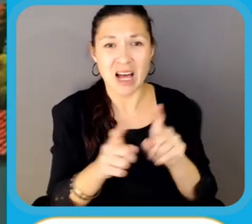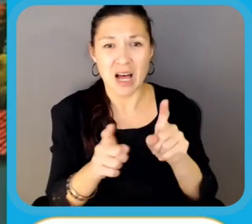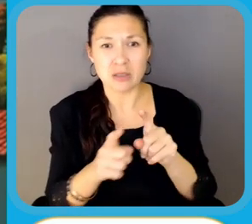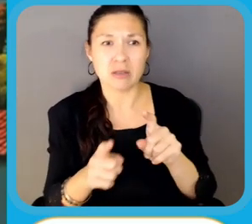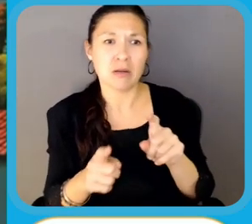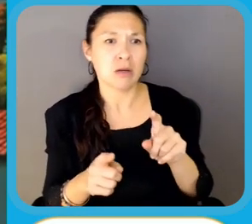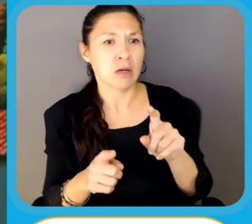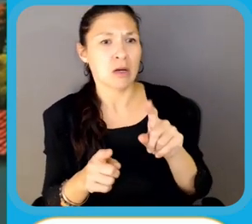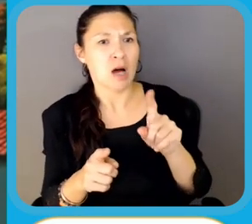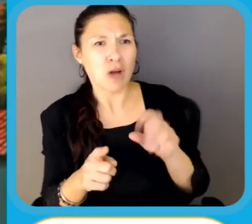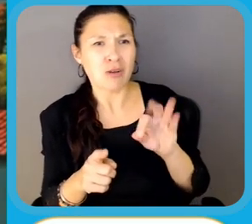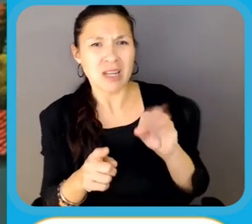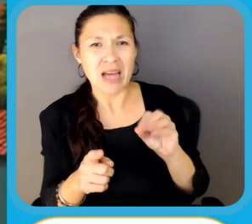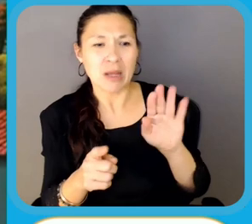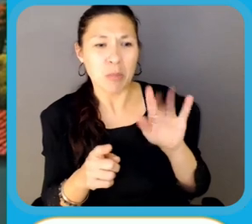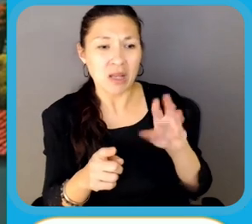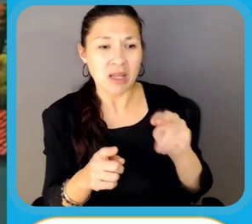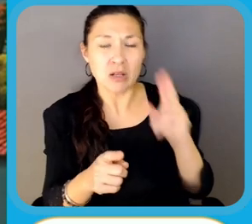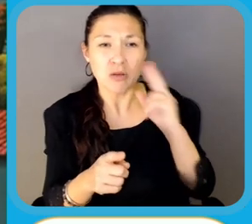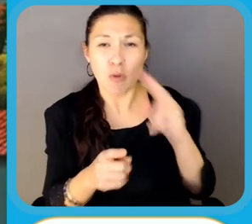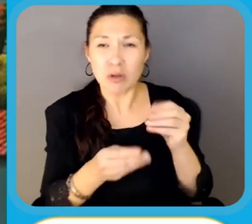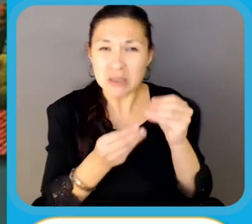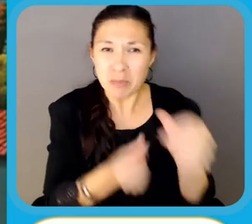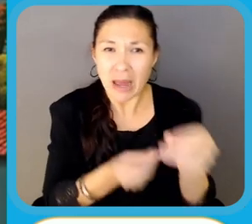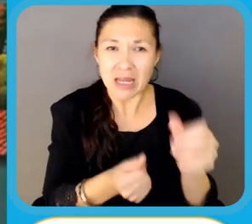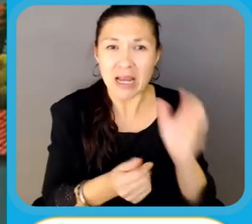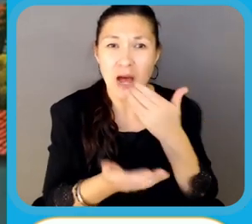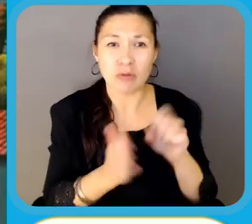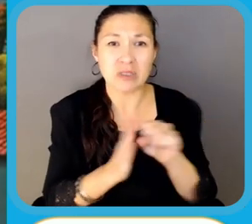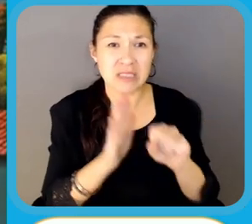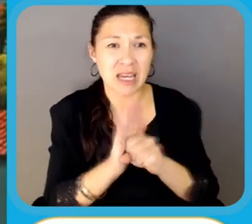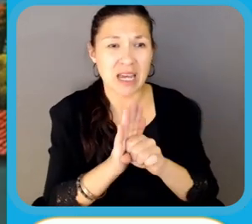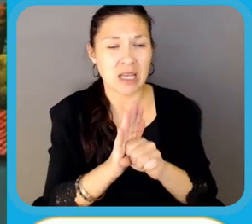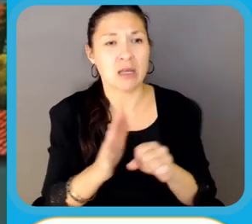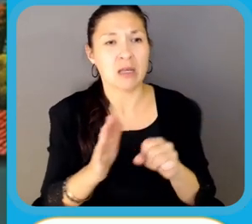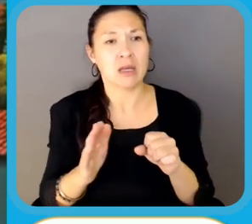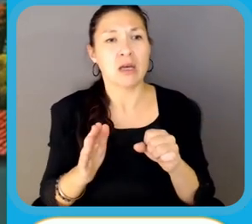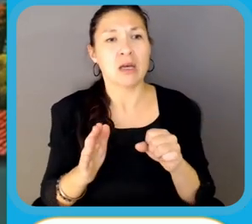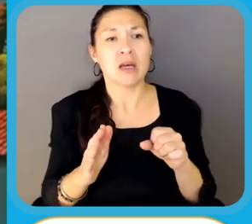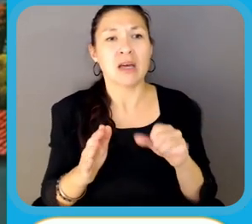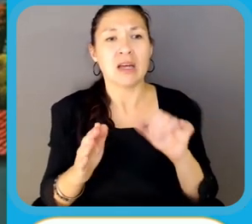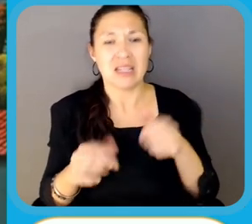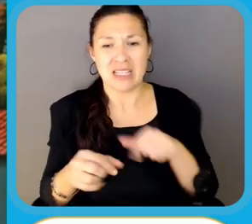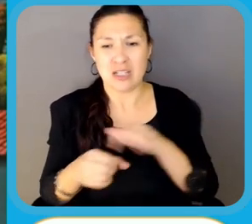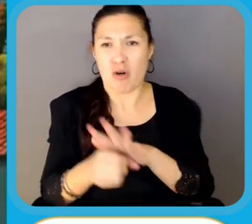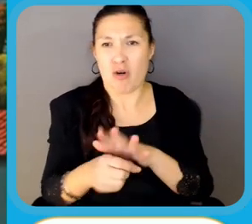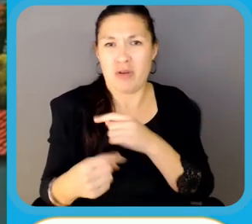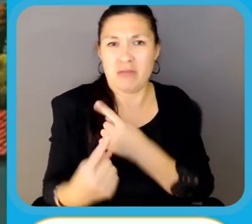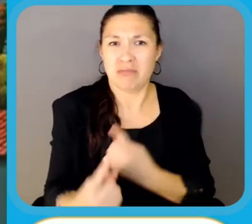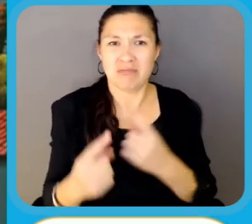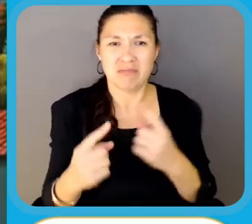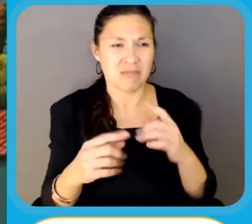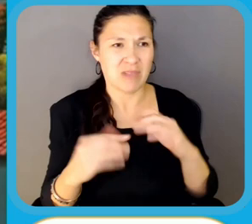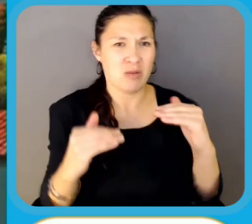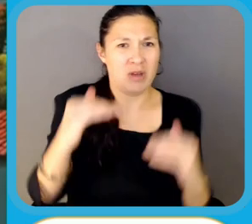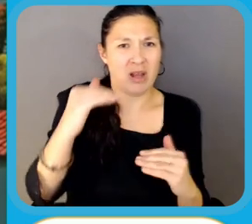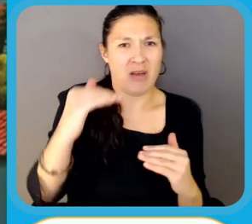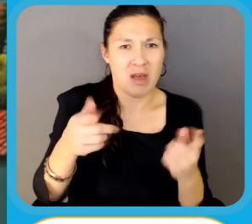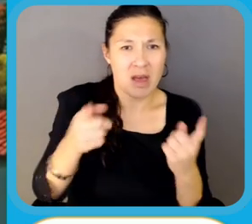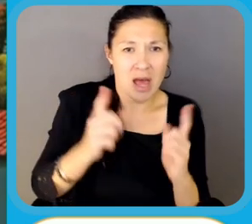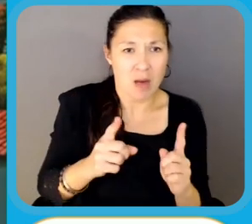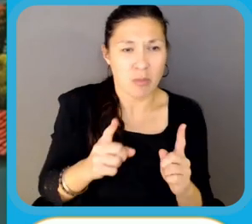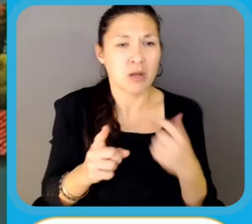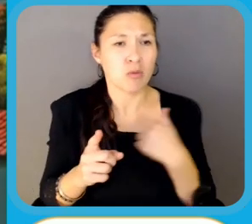much more has to be done to do away with the inequities that this COVID pandemic has spotlighted and to fully care for and